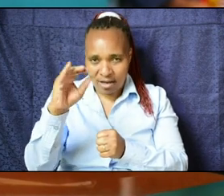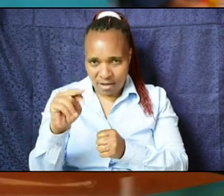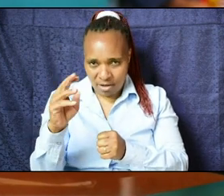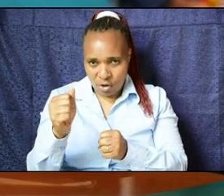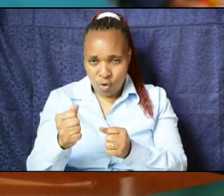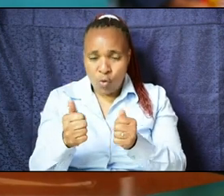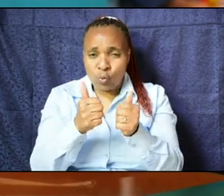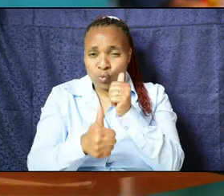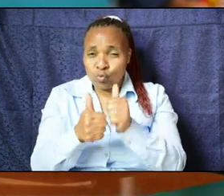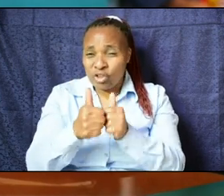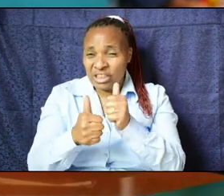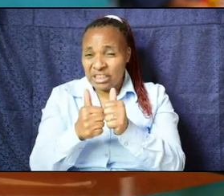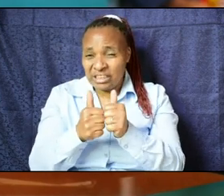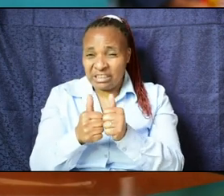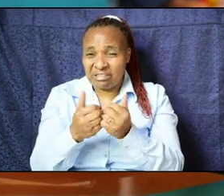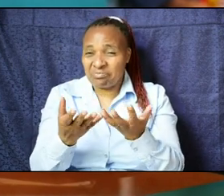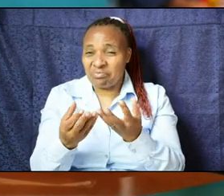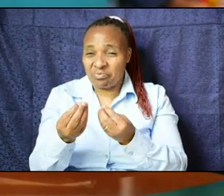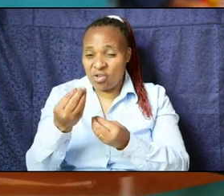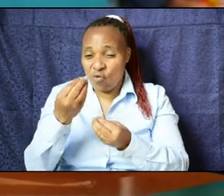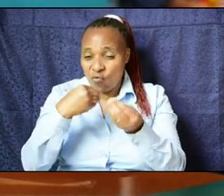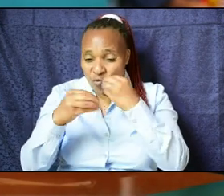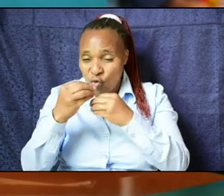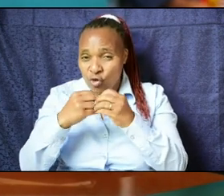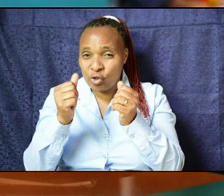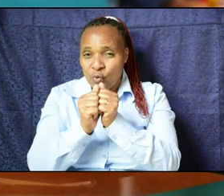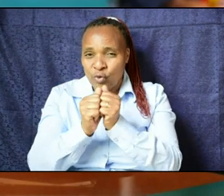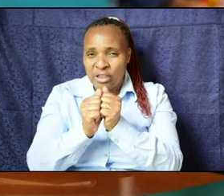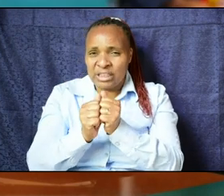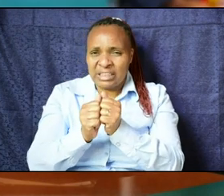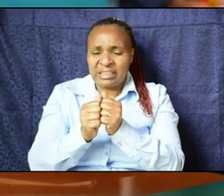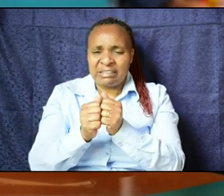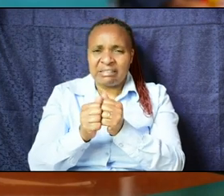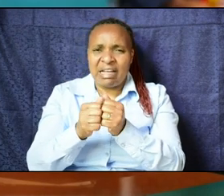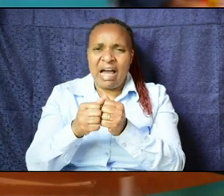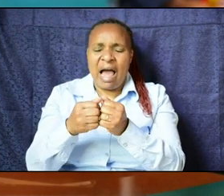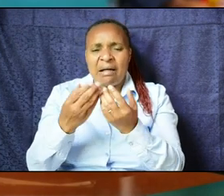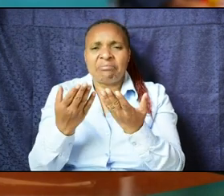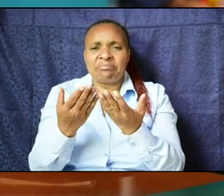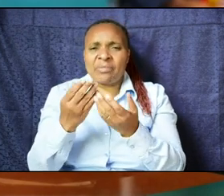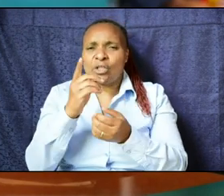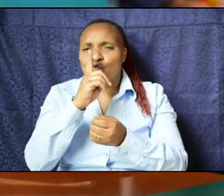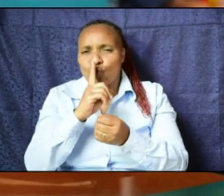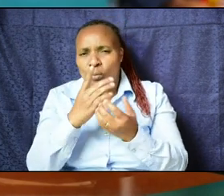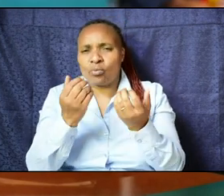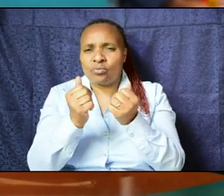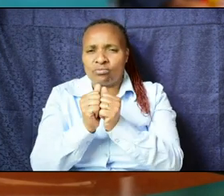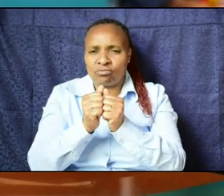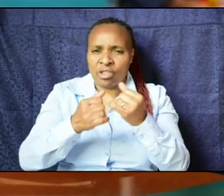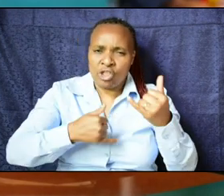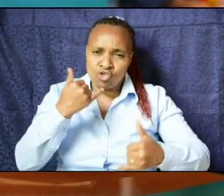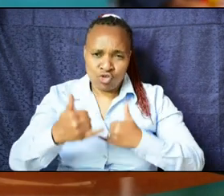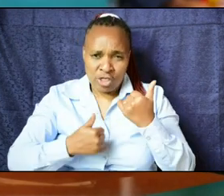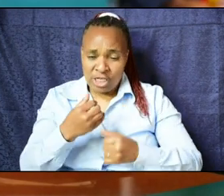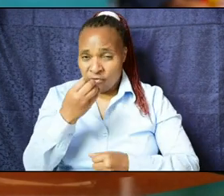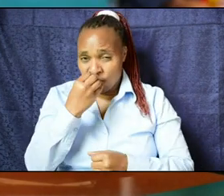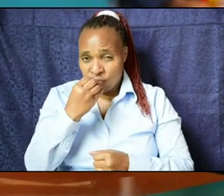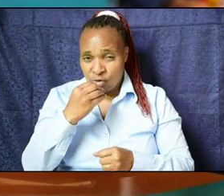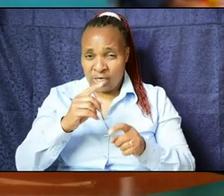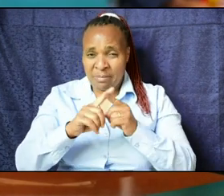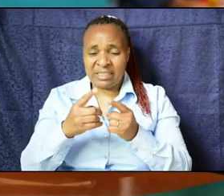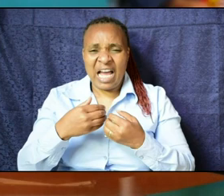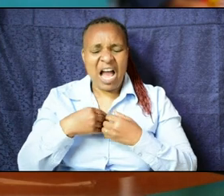Romanian pastry with cream and a cherry on top. He really enjoyed this cake, but he had